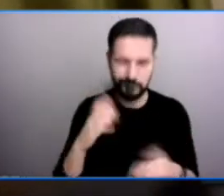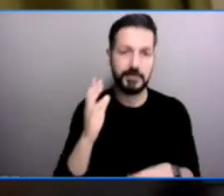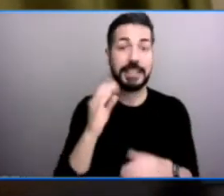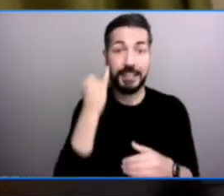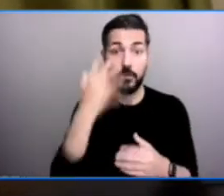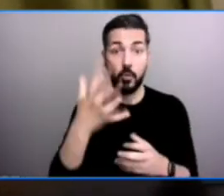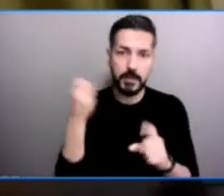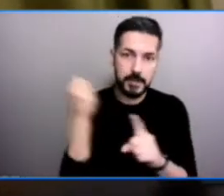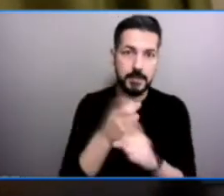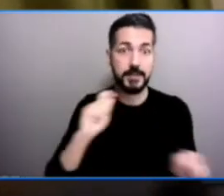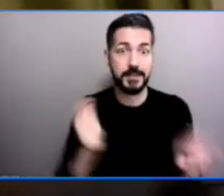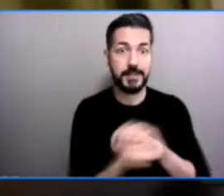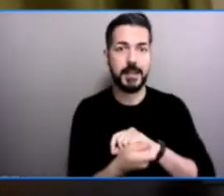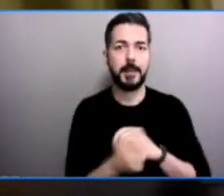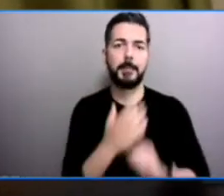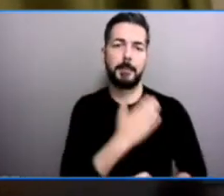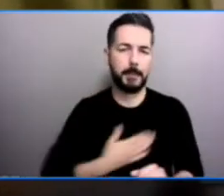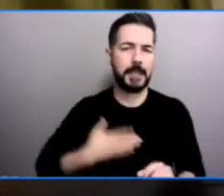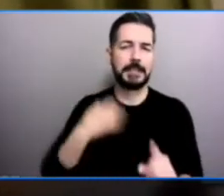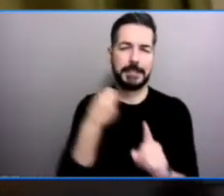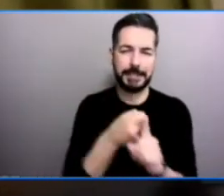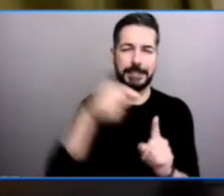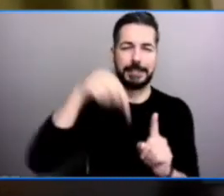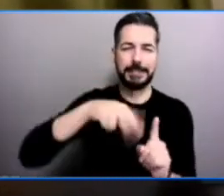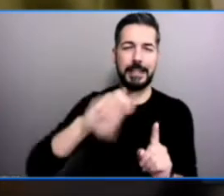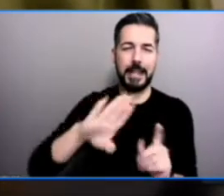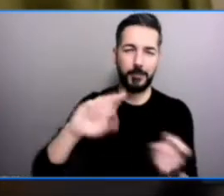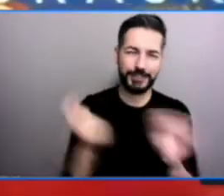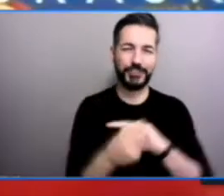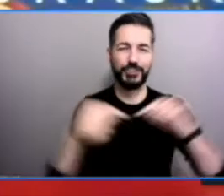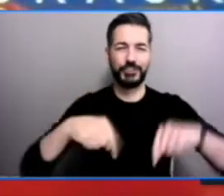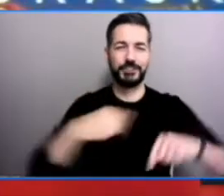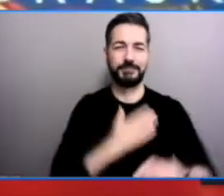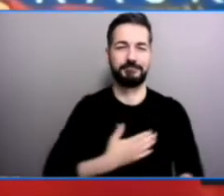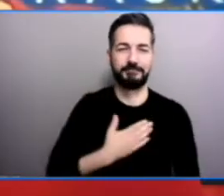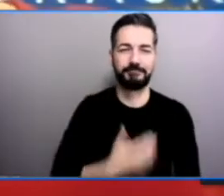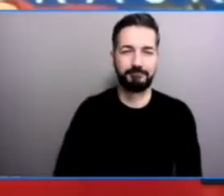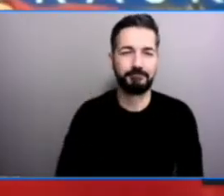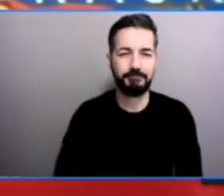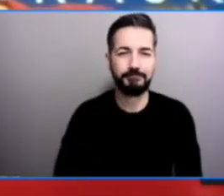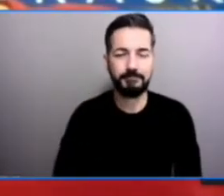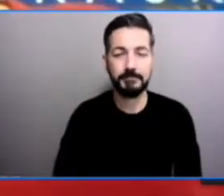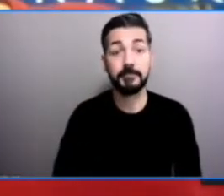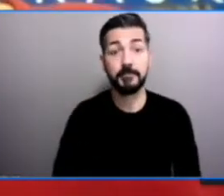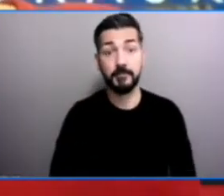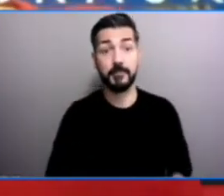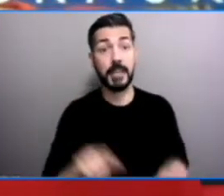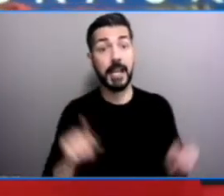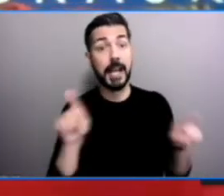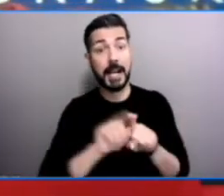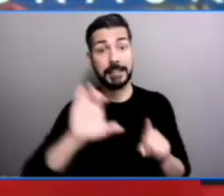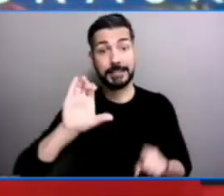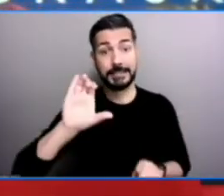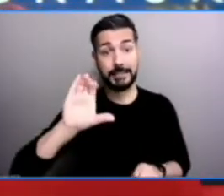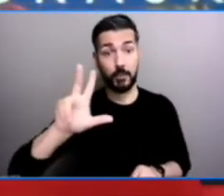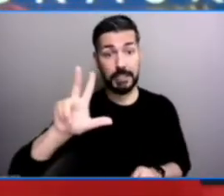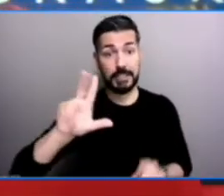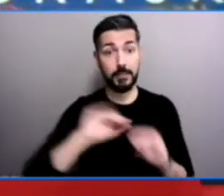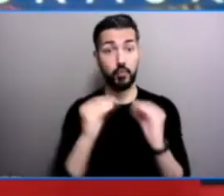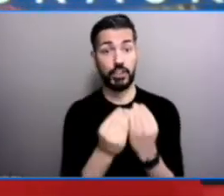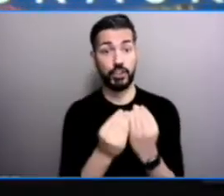organizers and to really see the change that we could see happening here in Nebraska, especially through ballot